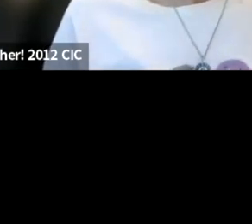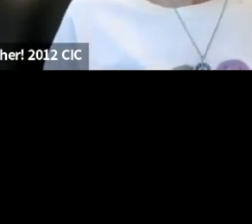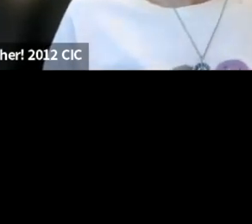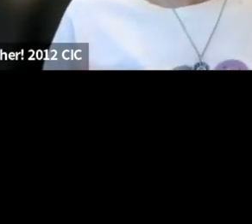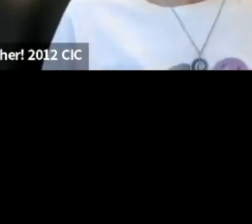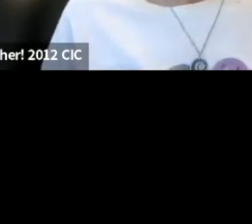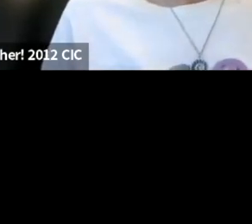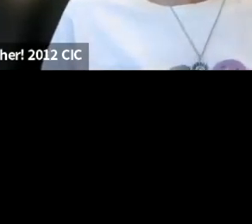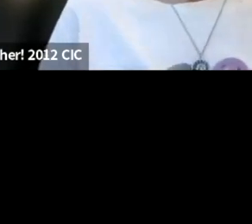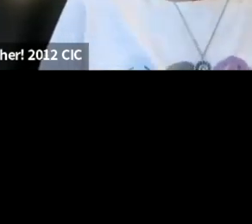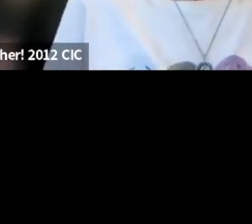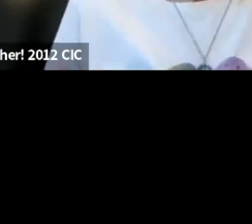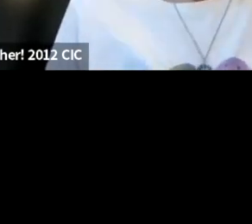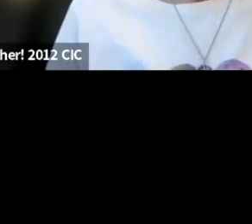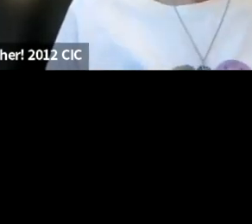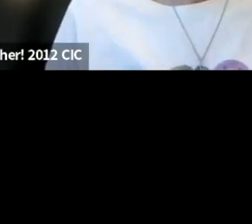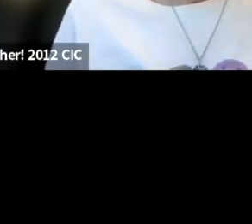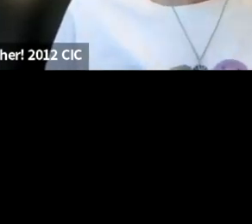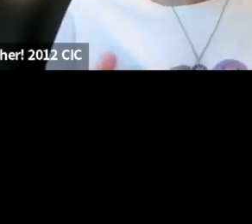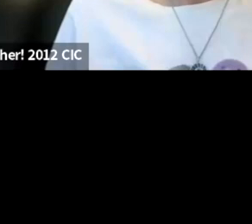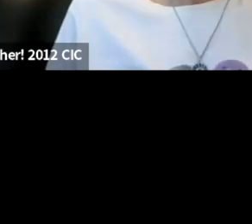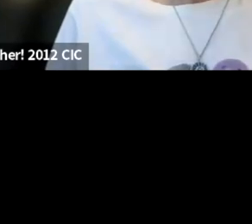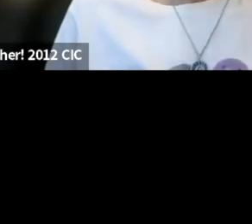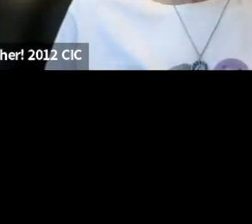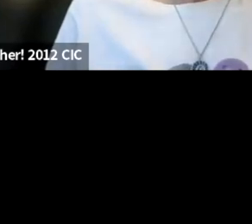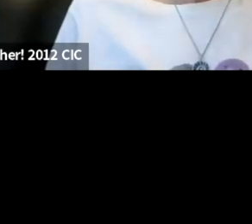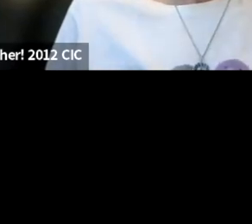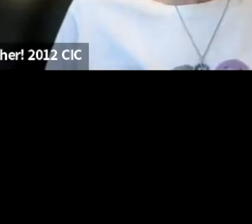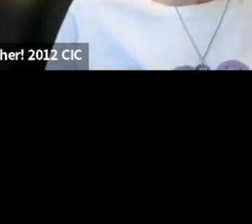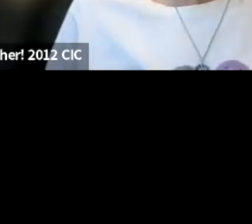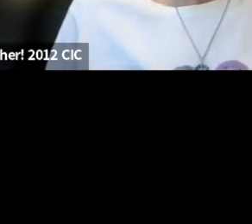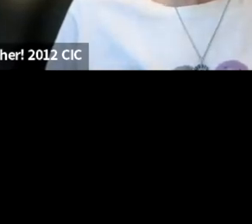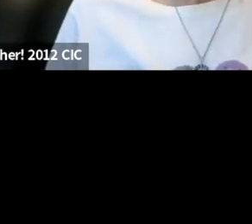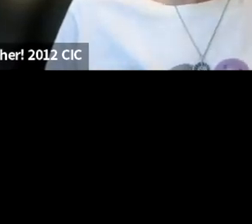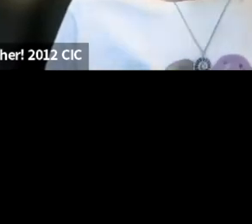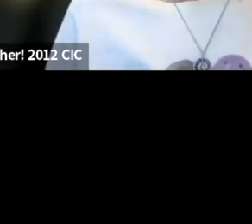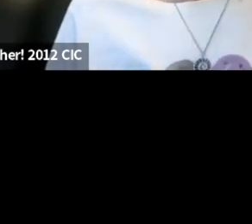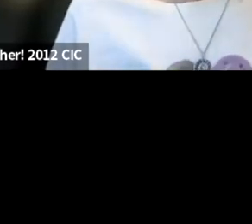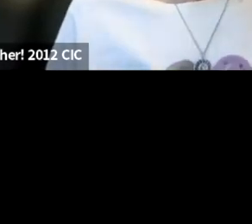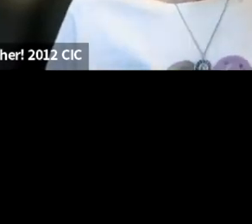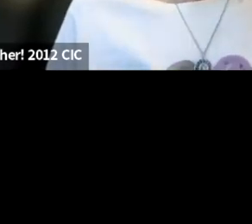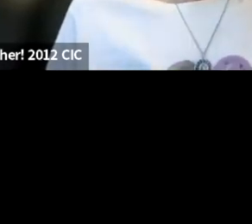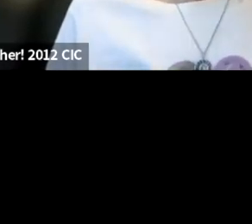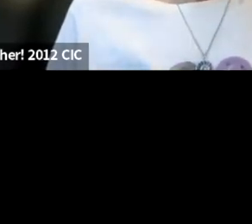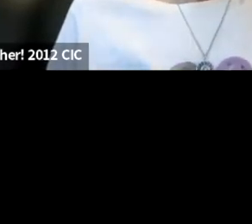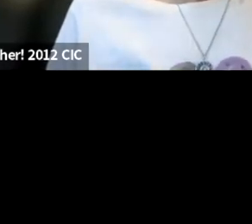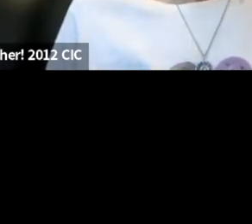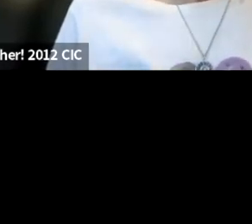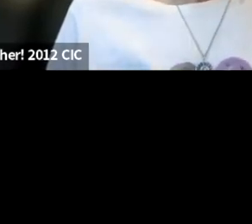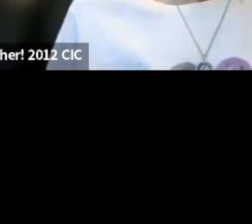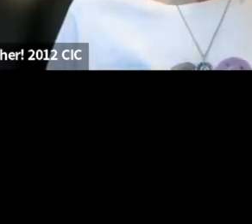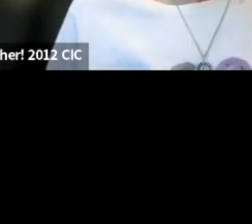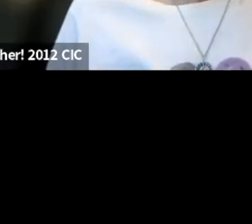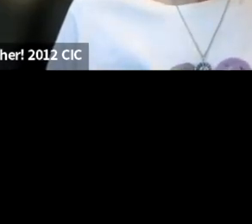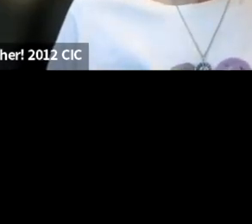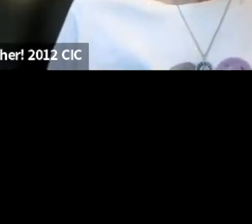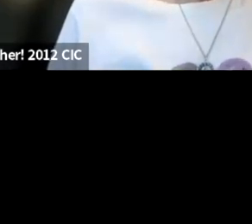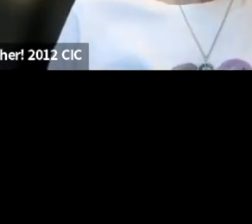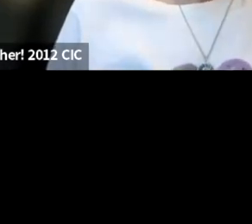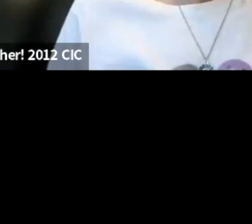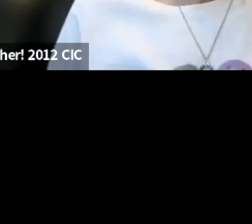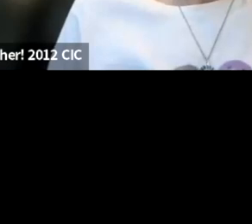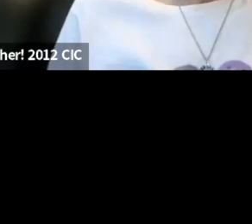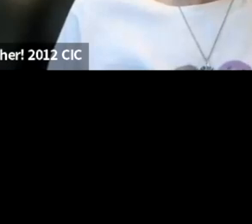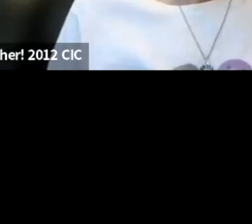and is exhibiting tonight. I hope Sarah's going to be able to join us. But Sarah was helping me